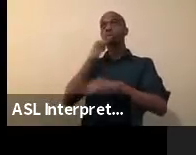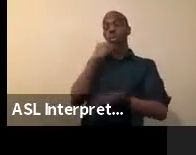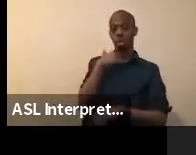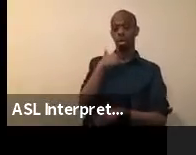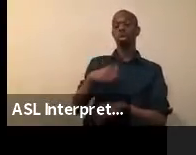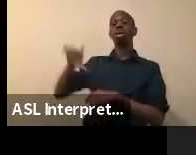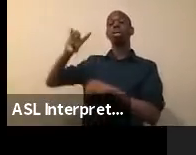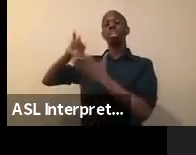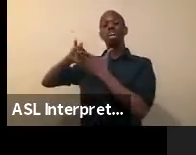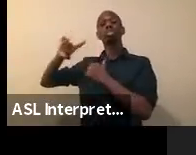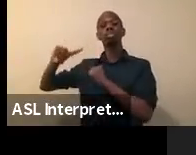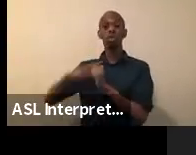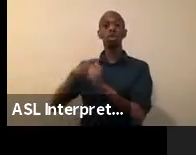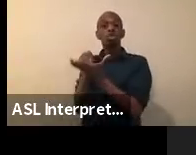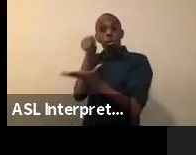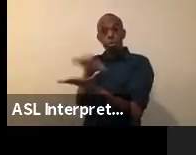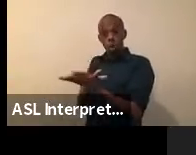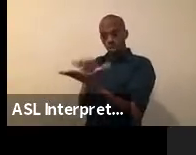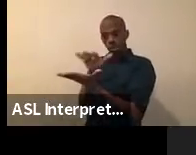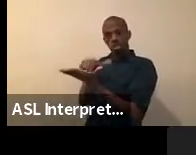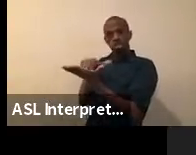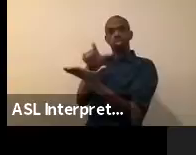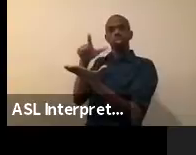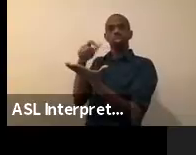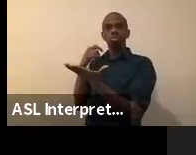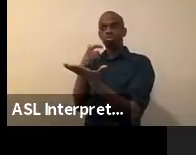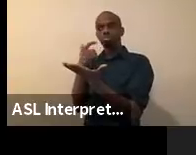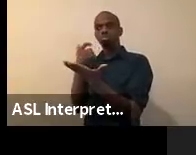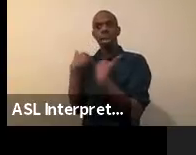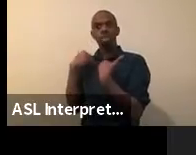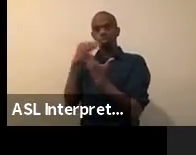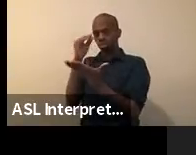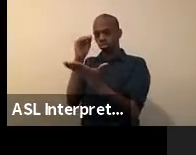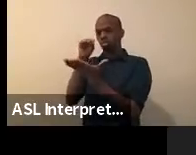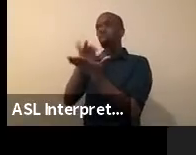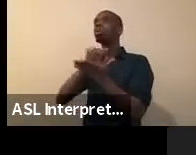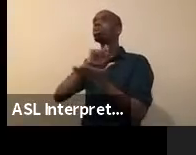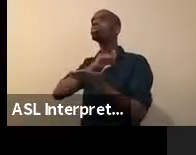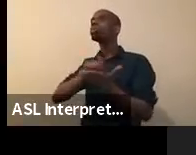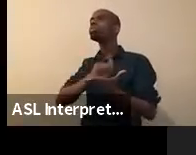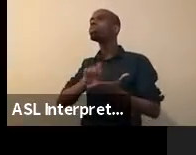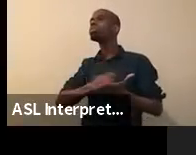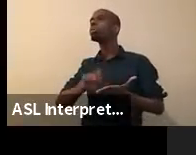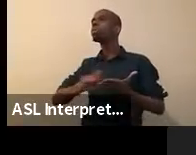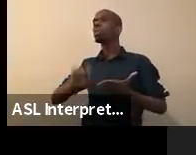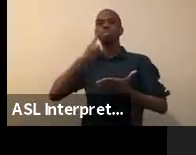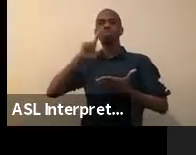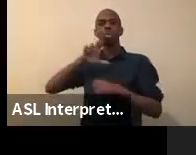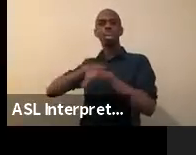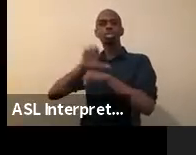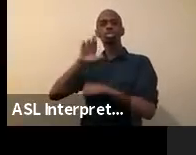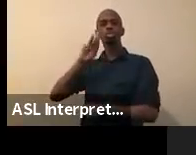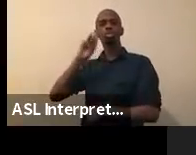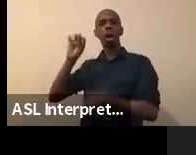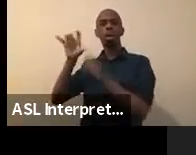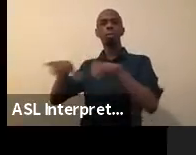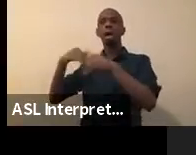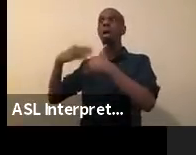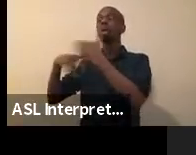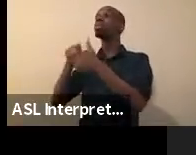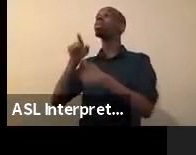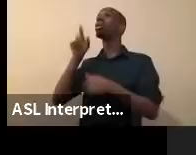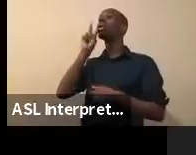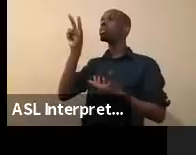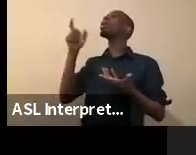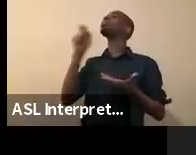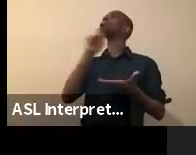first reports to kind of report on national crime patterns, right? And it's from the FBI. And there's a lot of really interesting scholarship about the